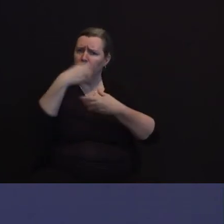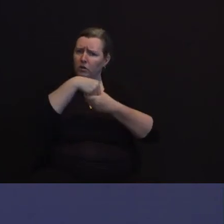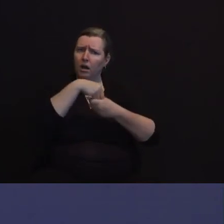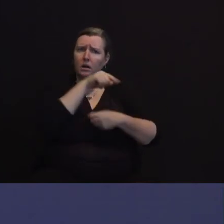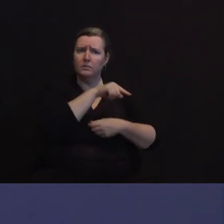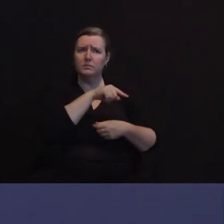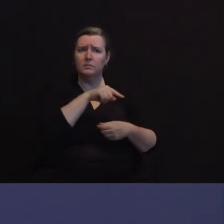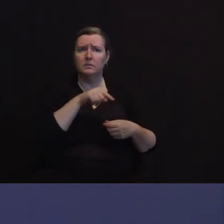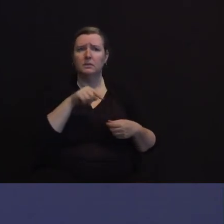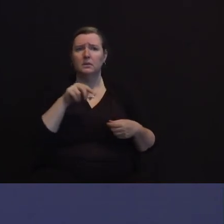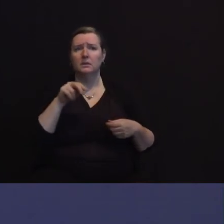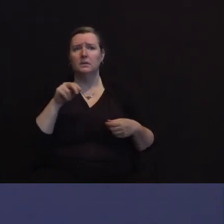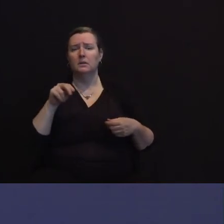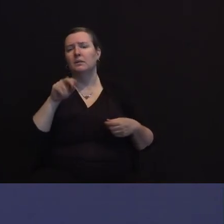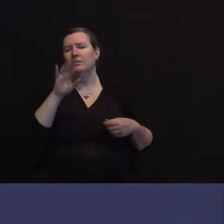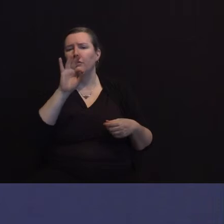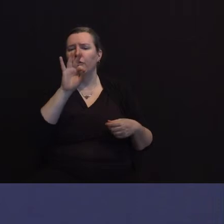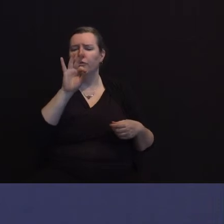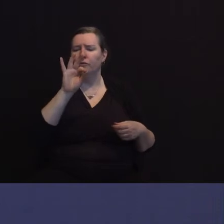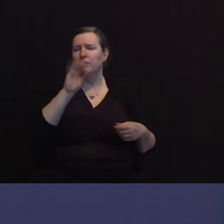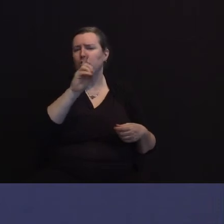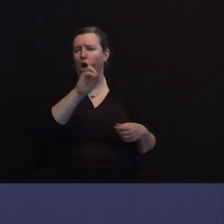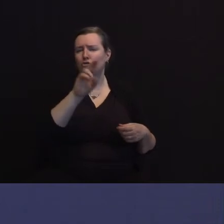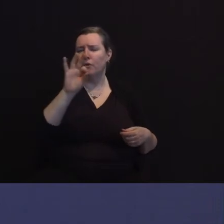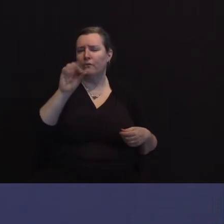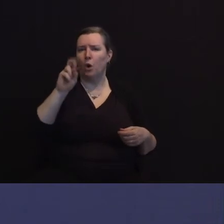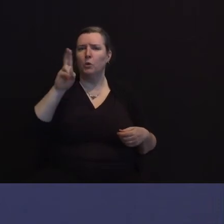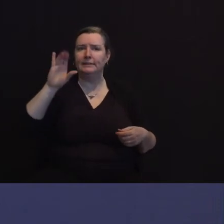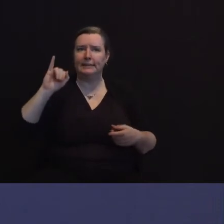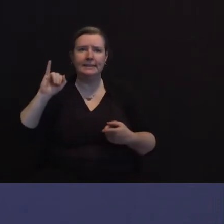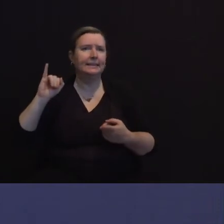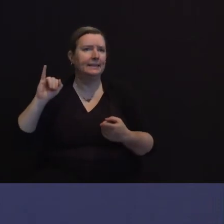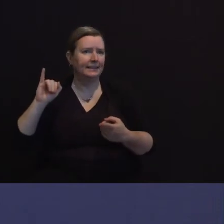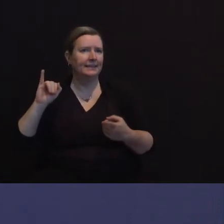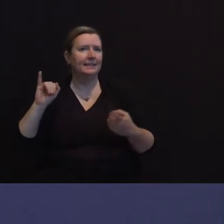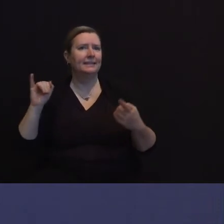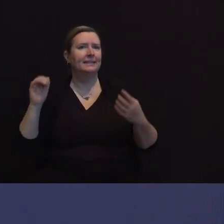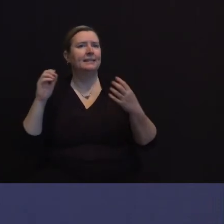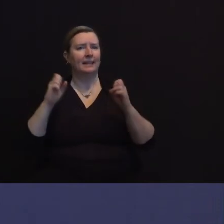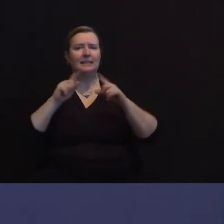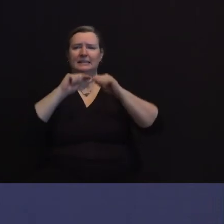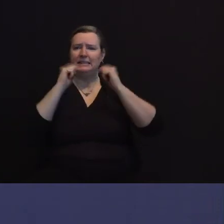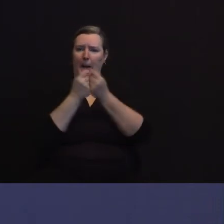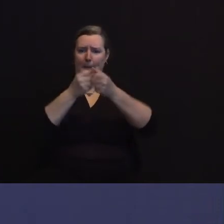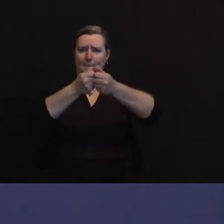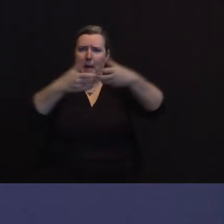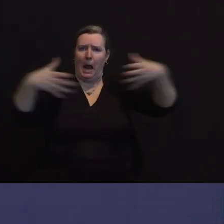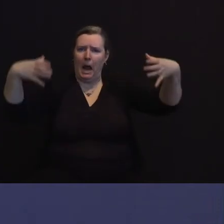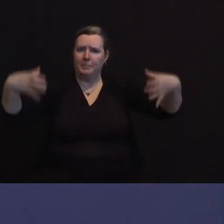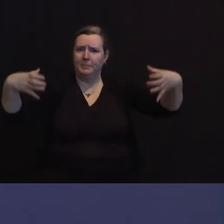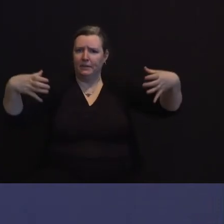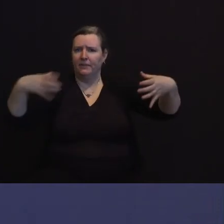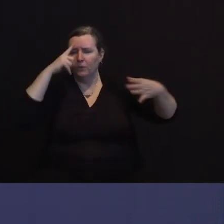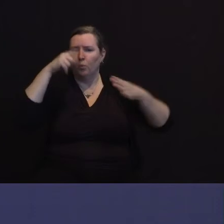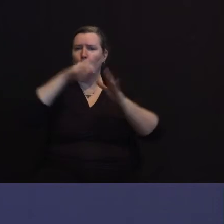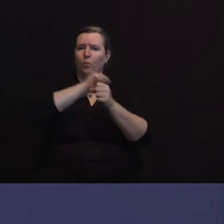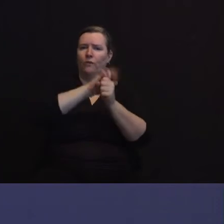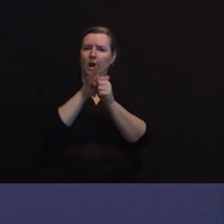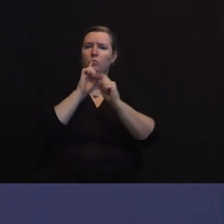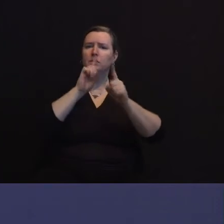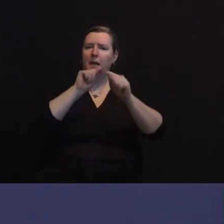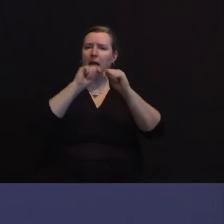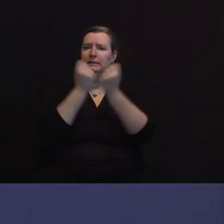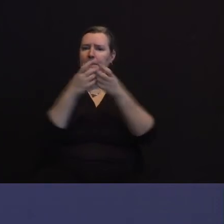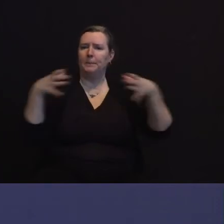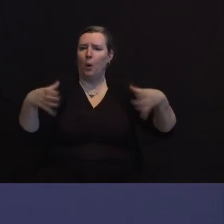just the quality and the intensity of the focus, but it is a much deeper team. I got school numbers today,